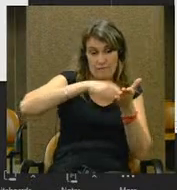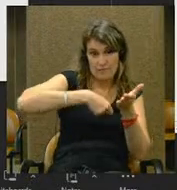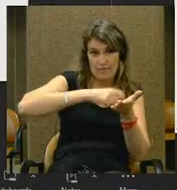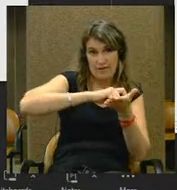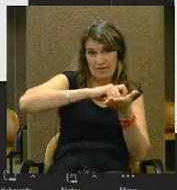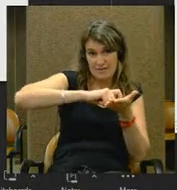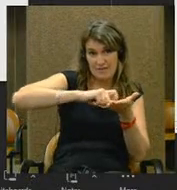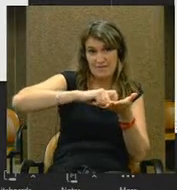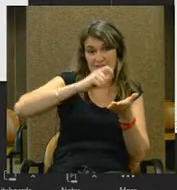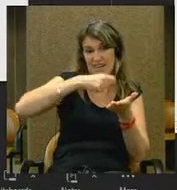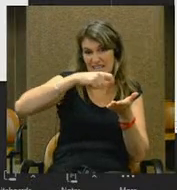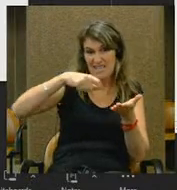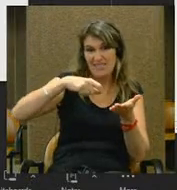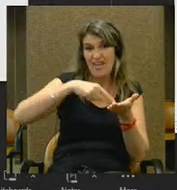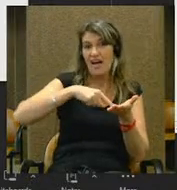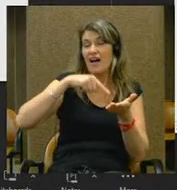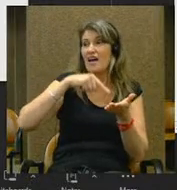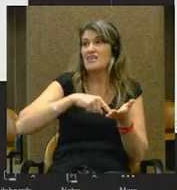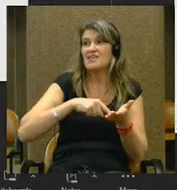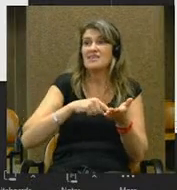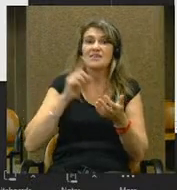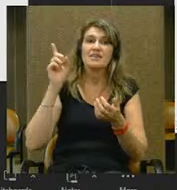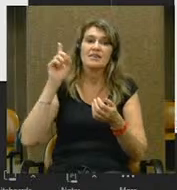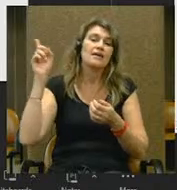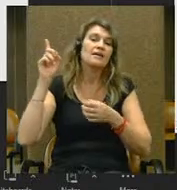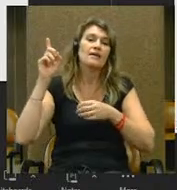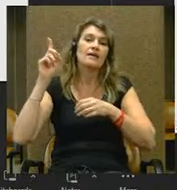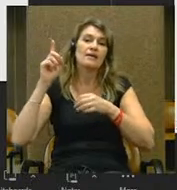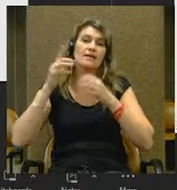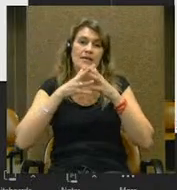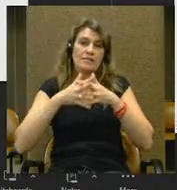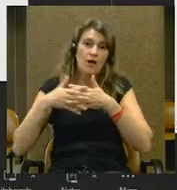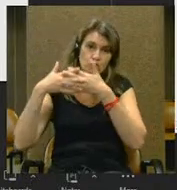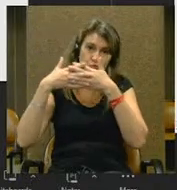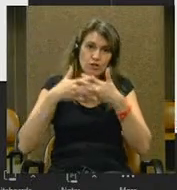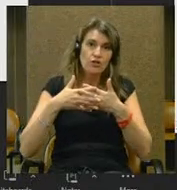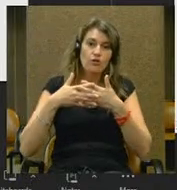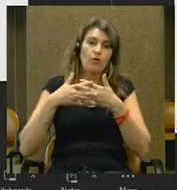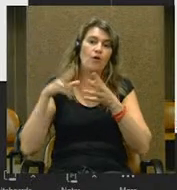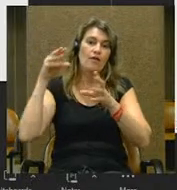British Columbia, as I mentioned, because of our location,